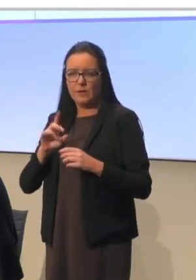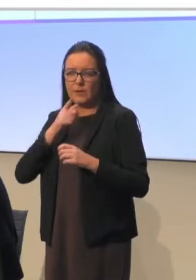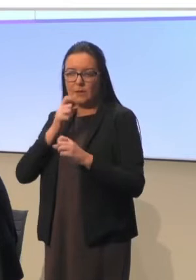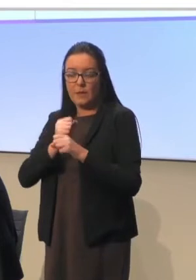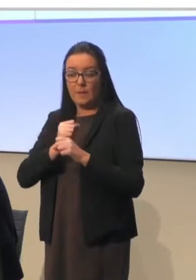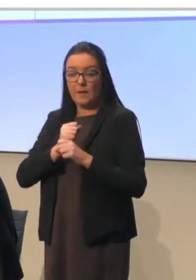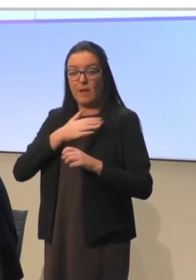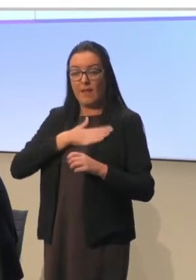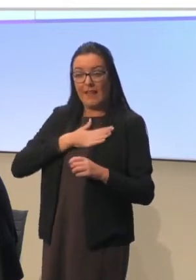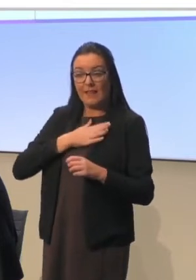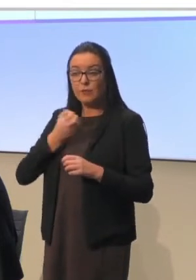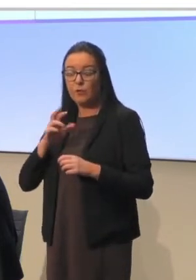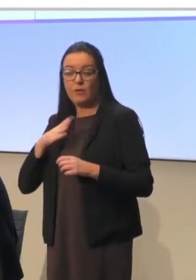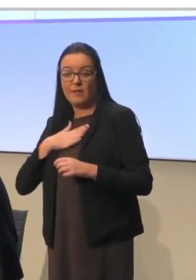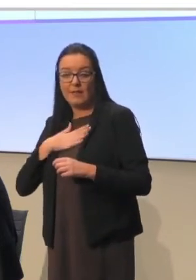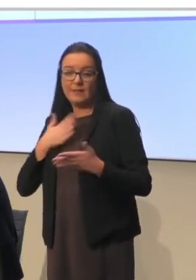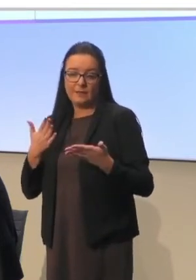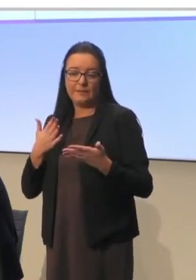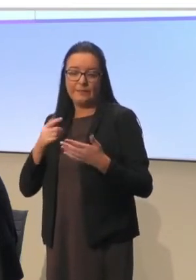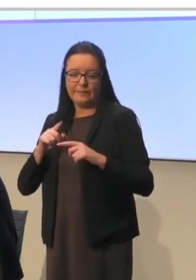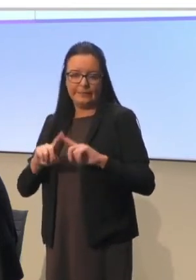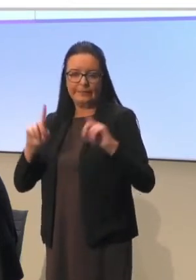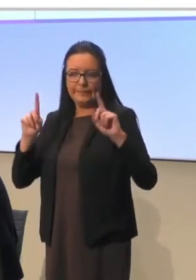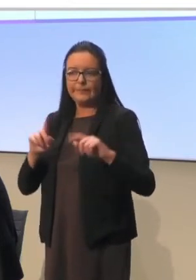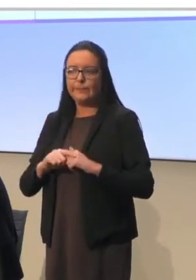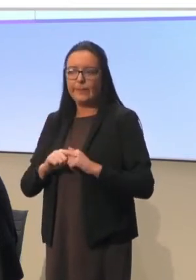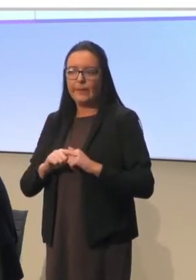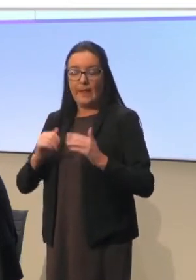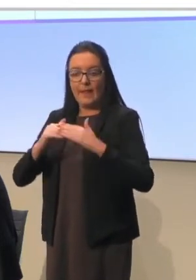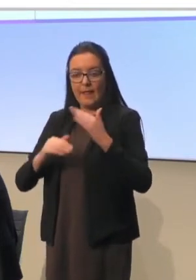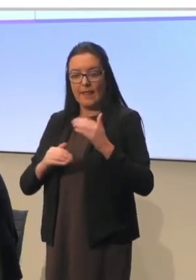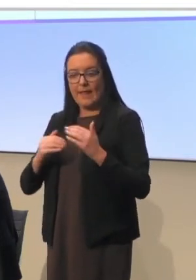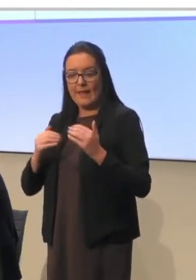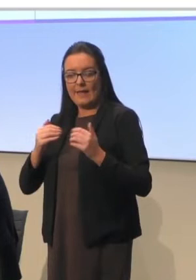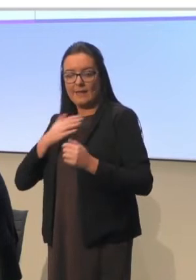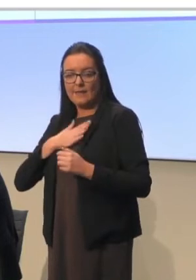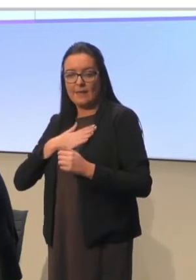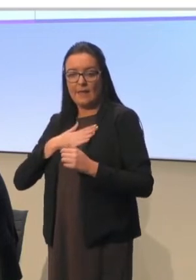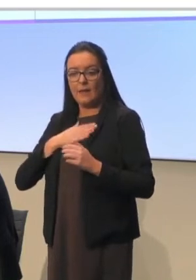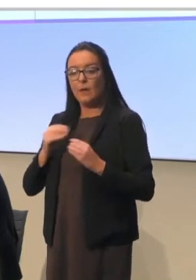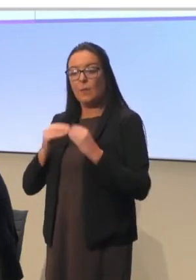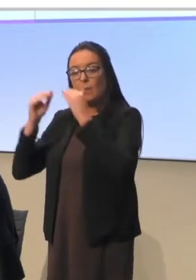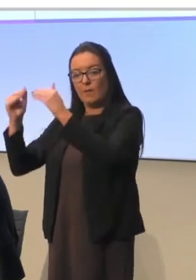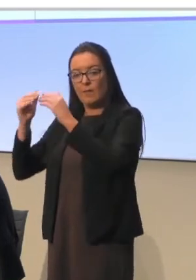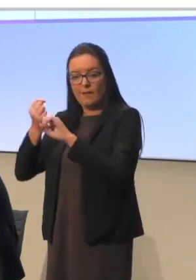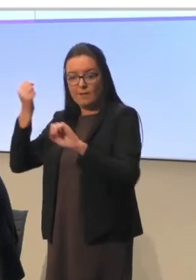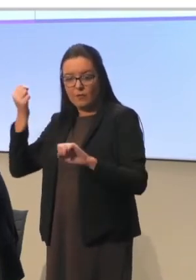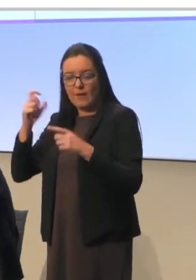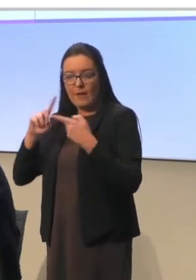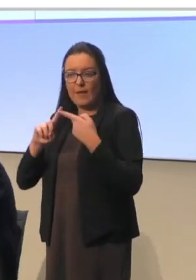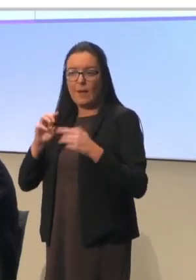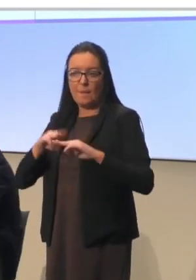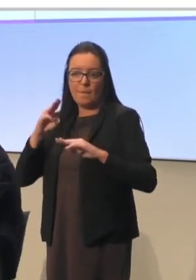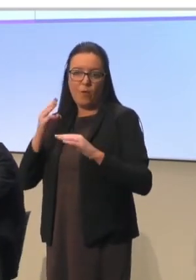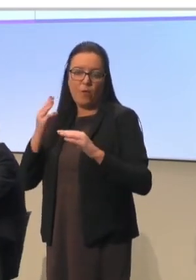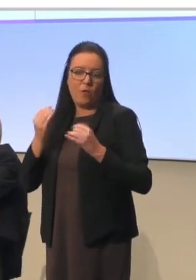likely to like school at 13. They're less likely to be expected to go on to get a degree, and they're more likely to have missed